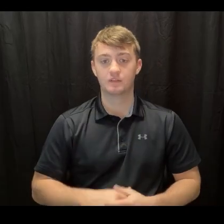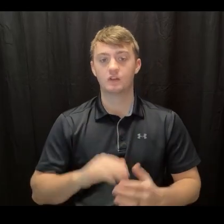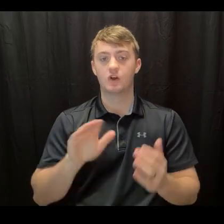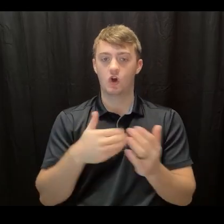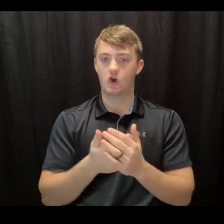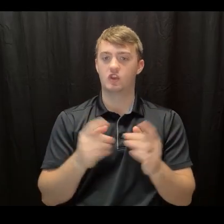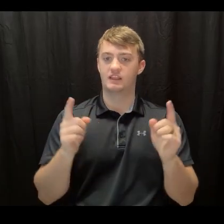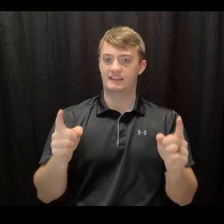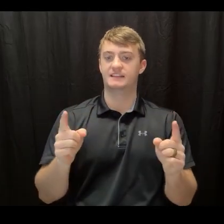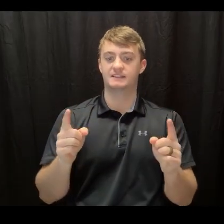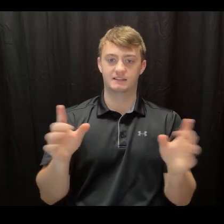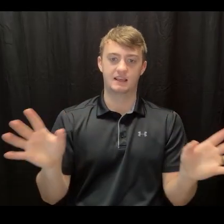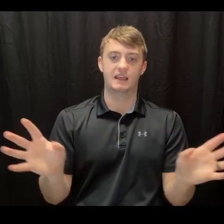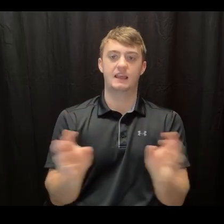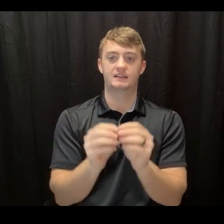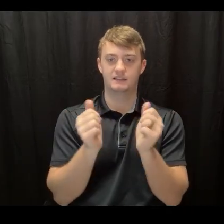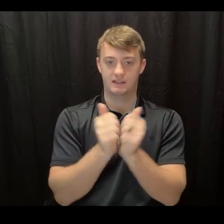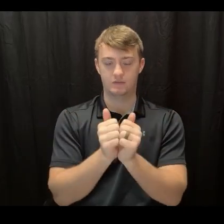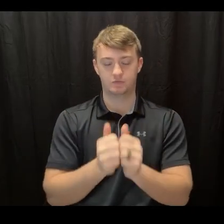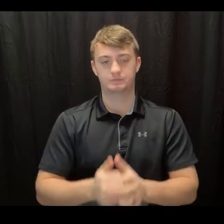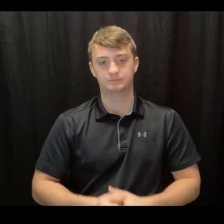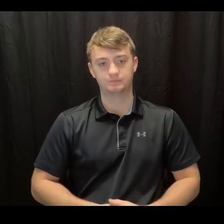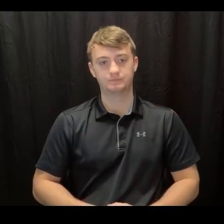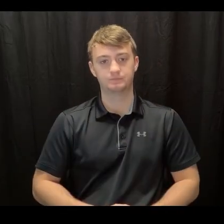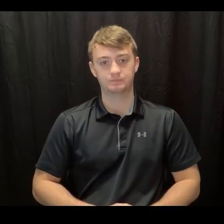All the lengths added together.